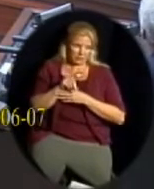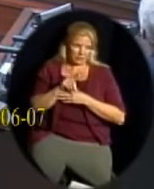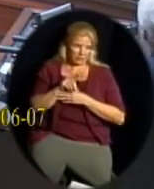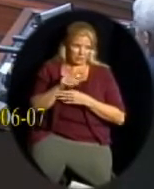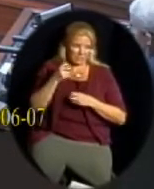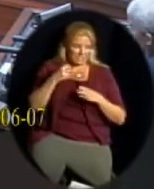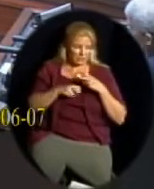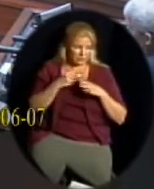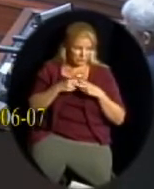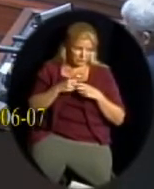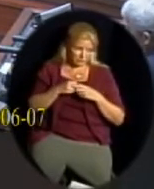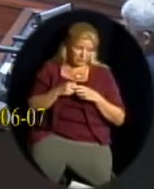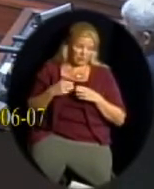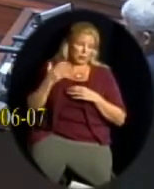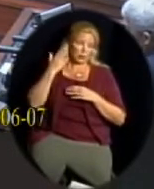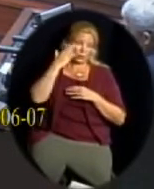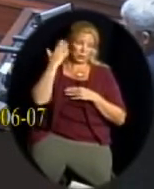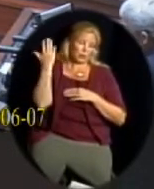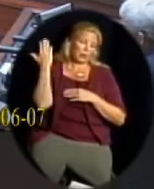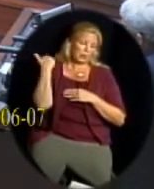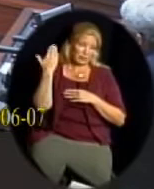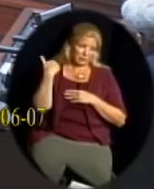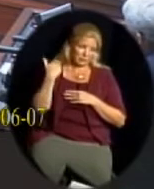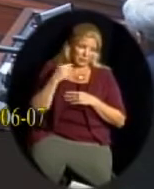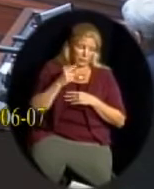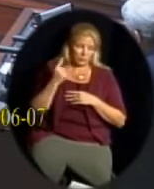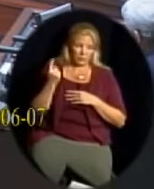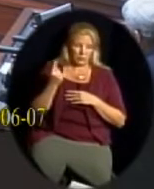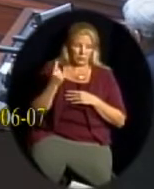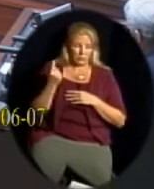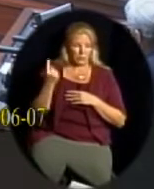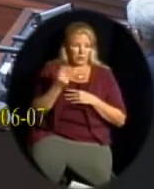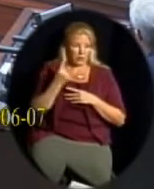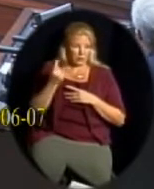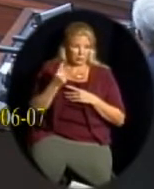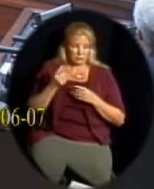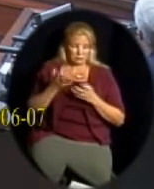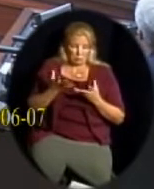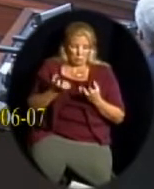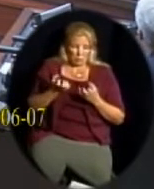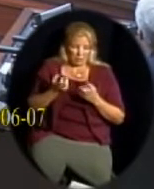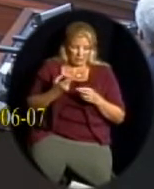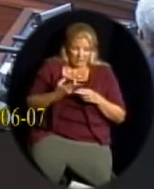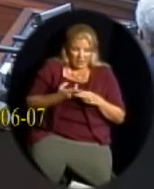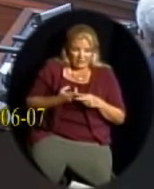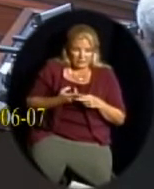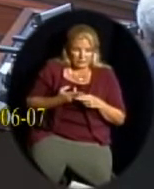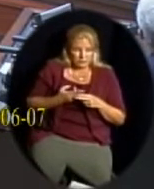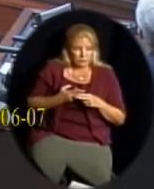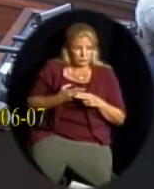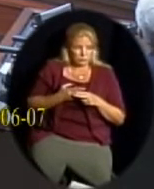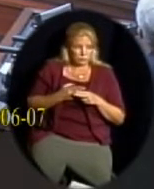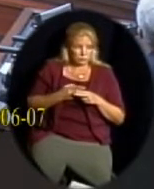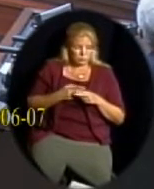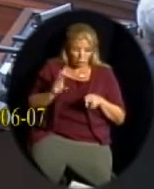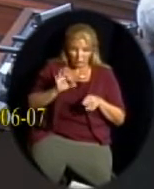always taken the position, we've tried to have as short an amortization as we could because that saves tax dollars and that saves interest